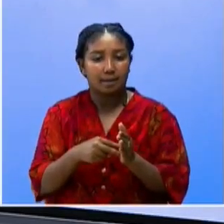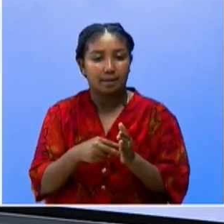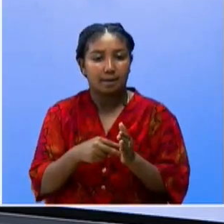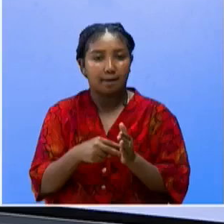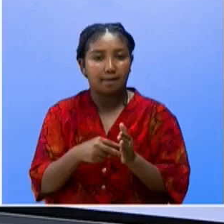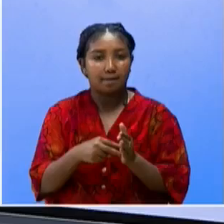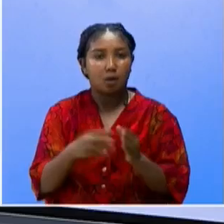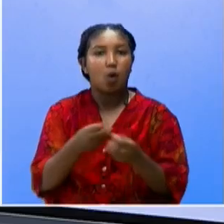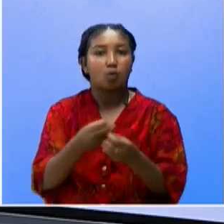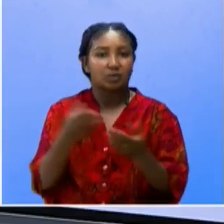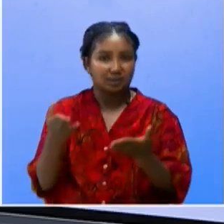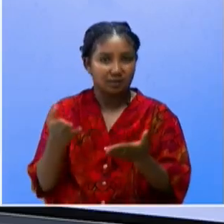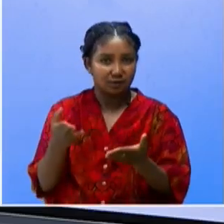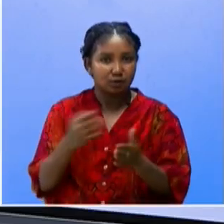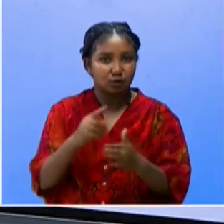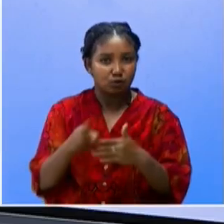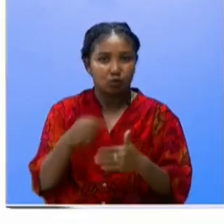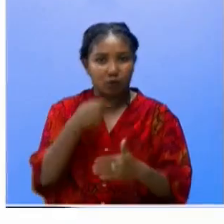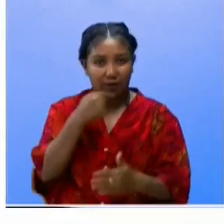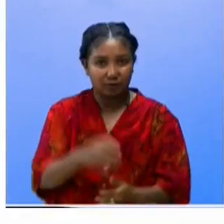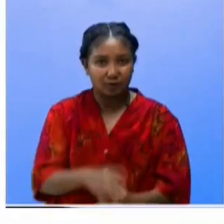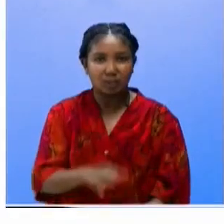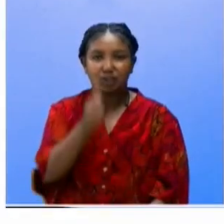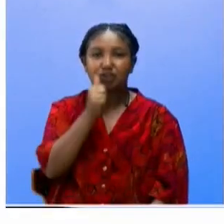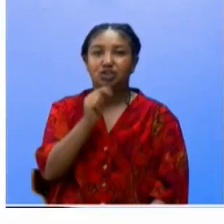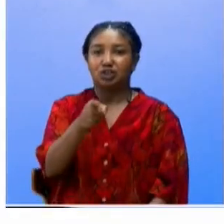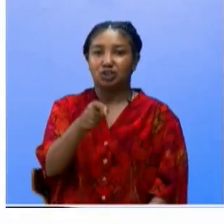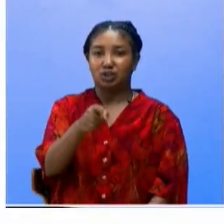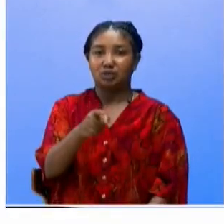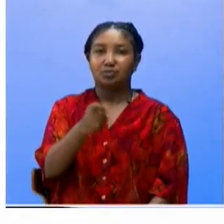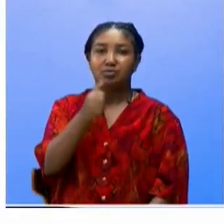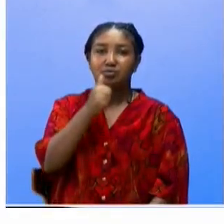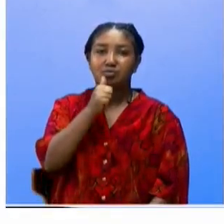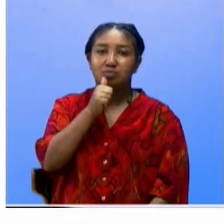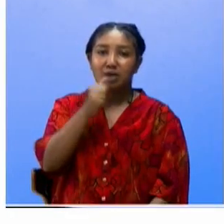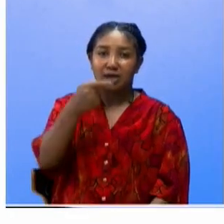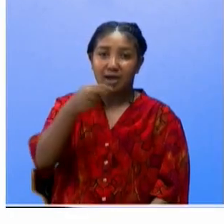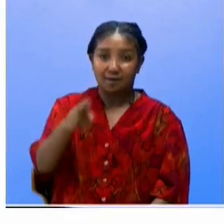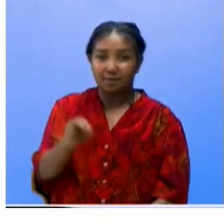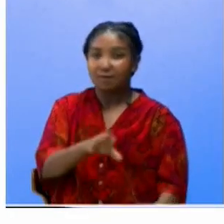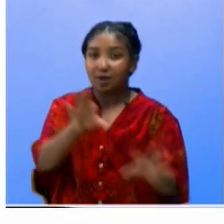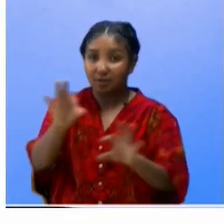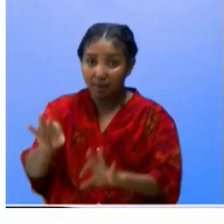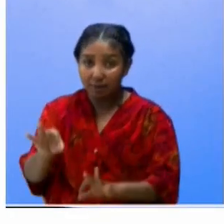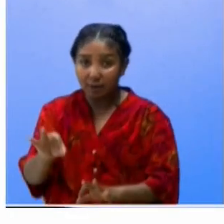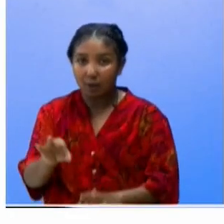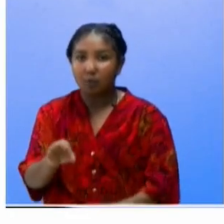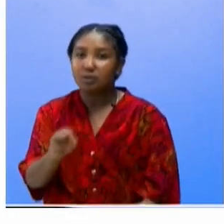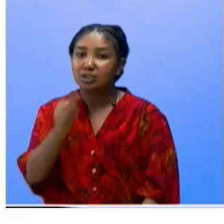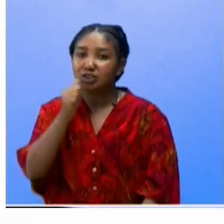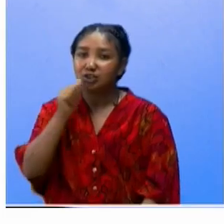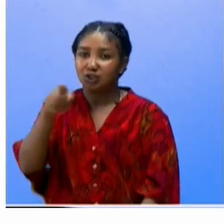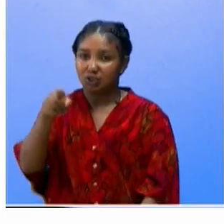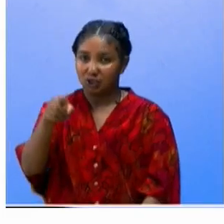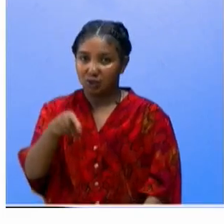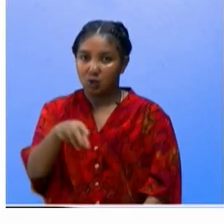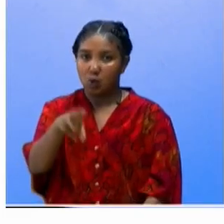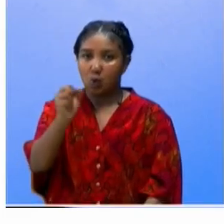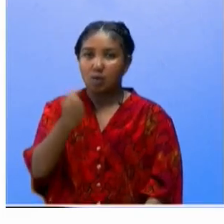in objective case. So we have to say she was, yes,